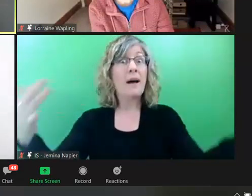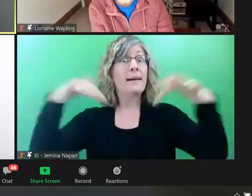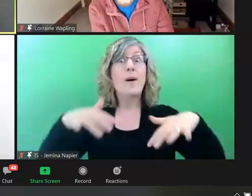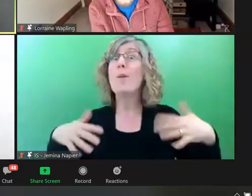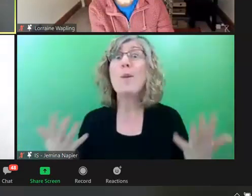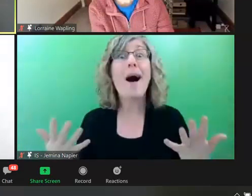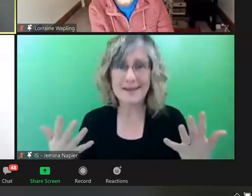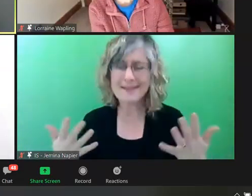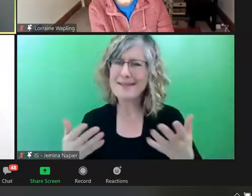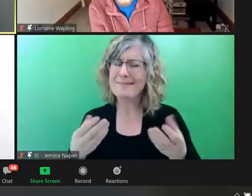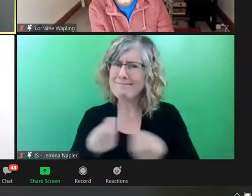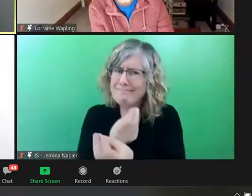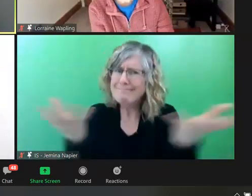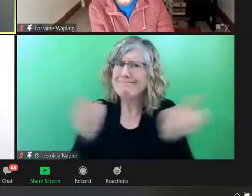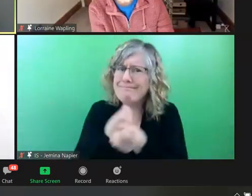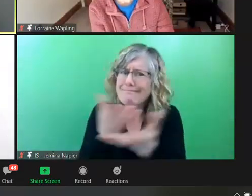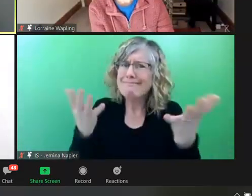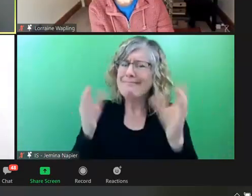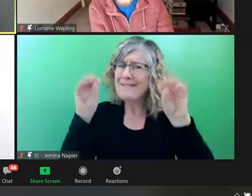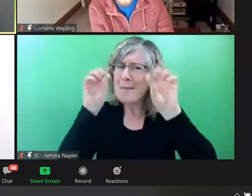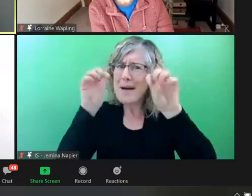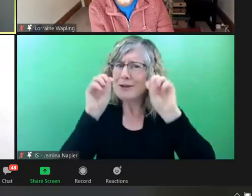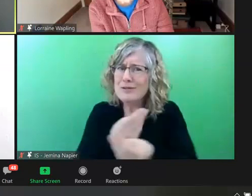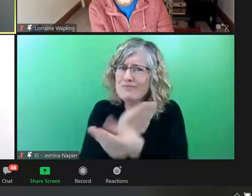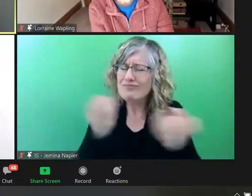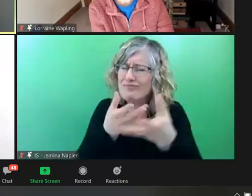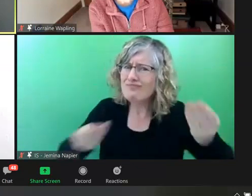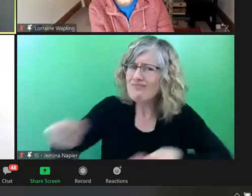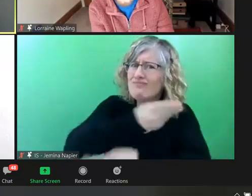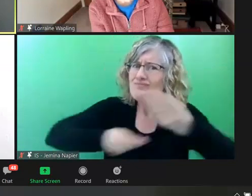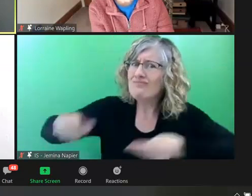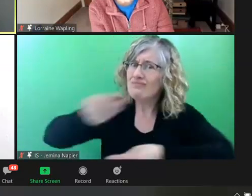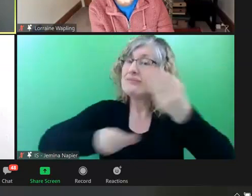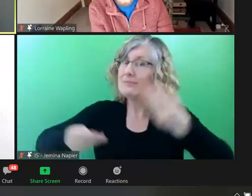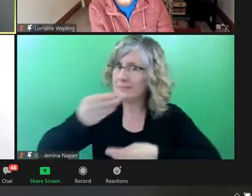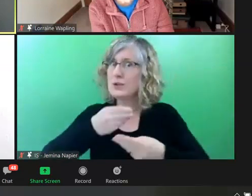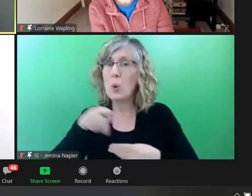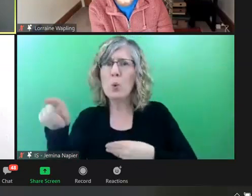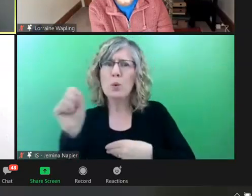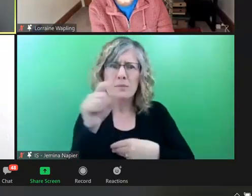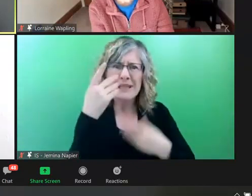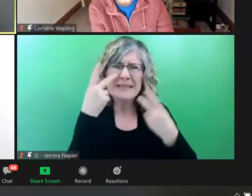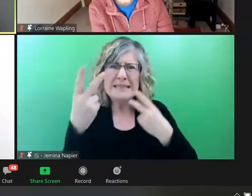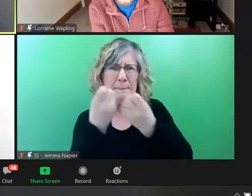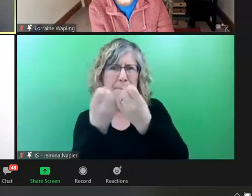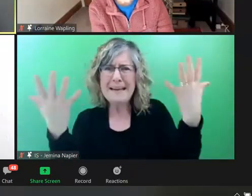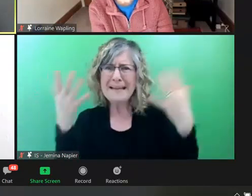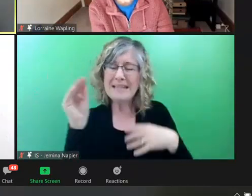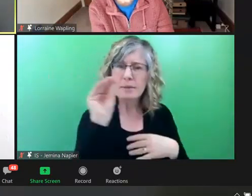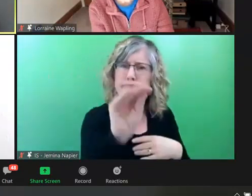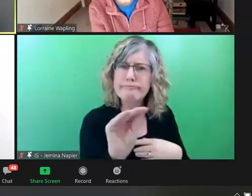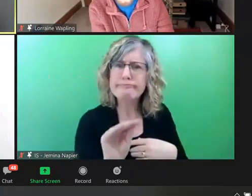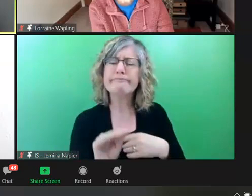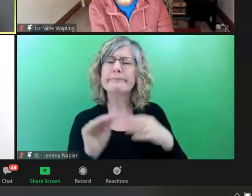you all for participating in that and interacting and sending through links, and we'll try and you know,